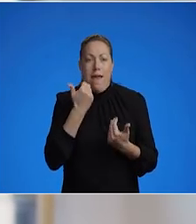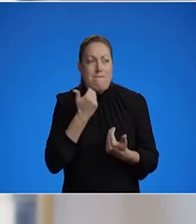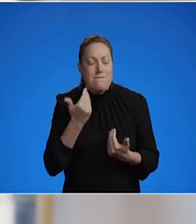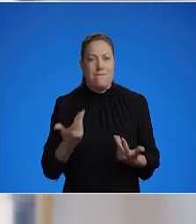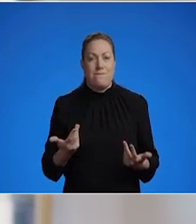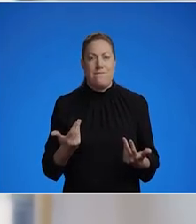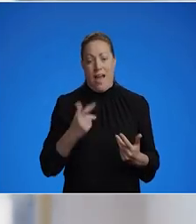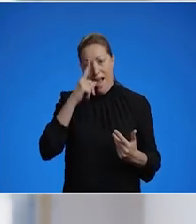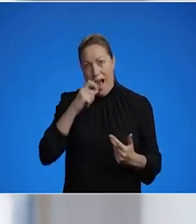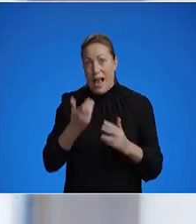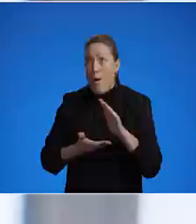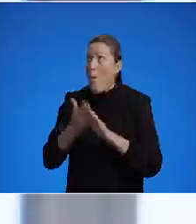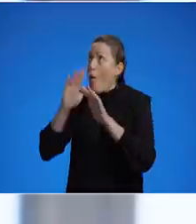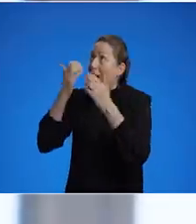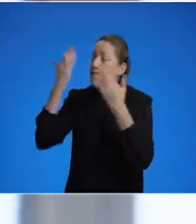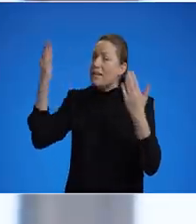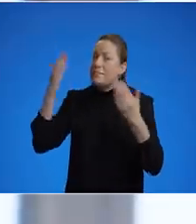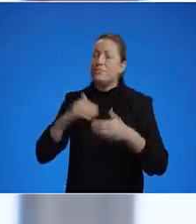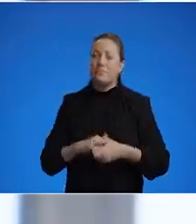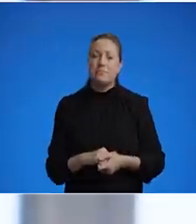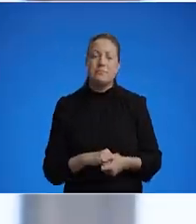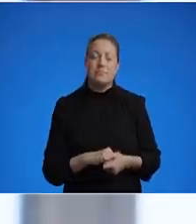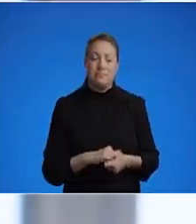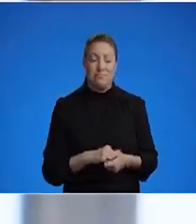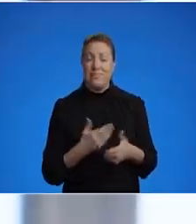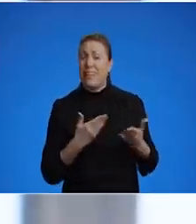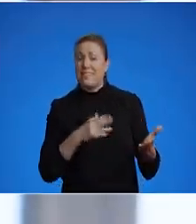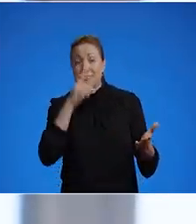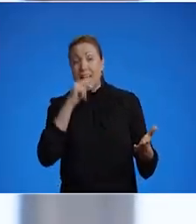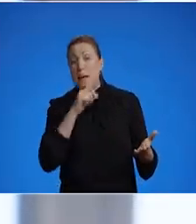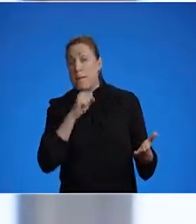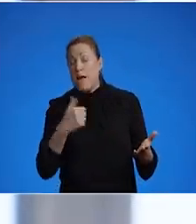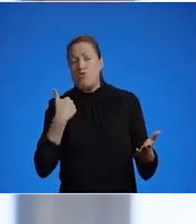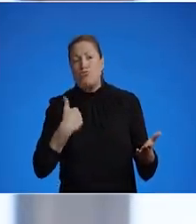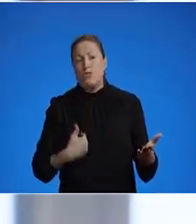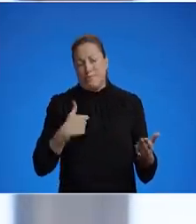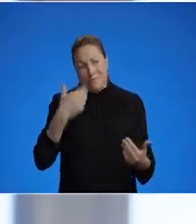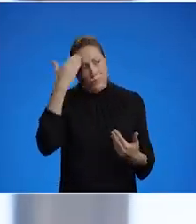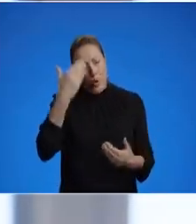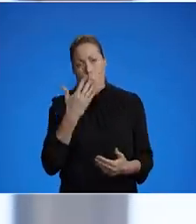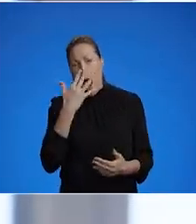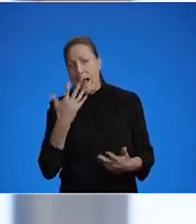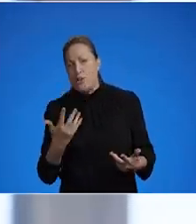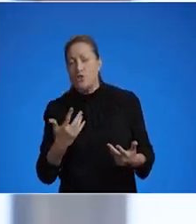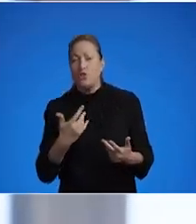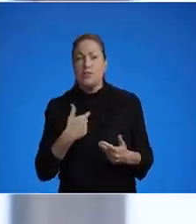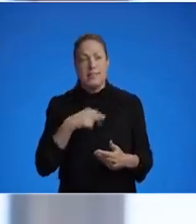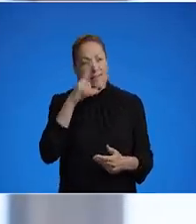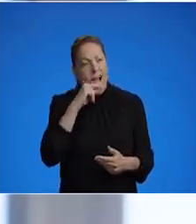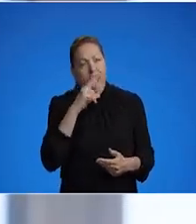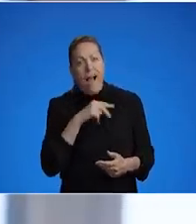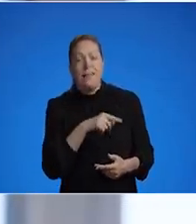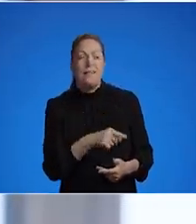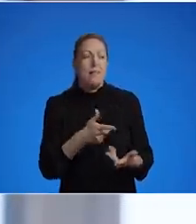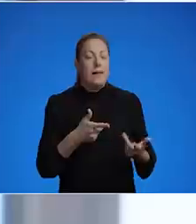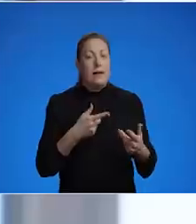to enter into heaven. Now, this young man, We don't know how old he was. St. Mark just calls him a young man.